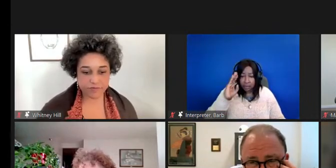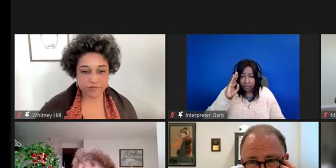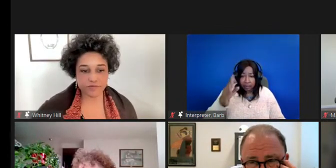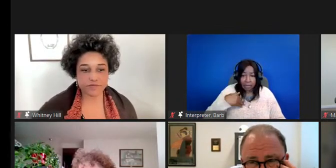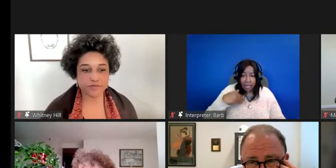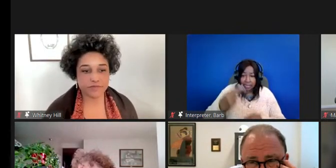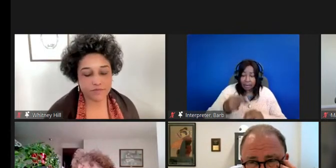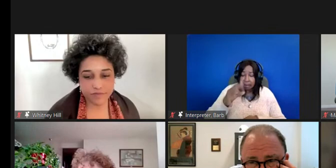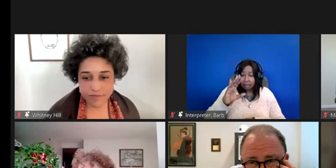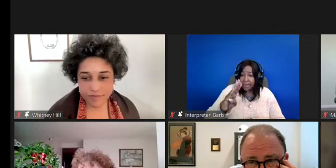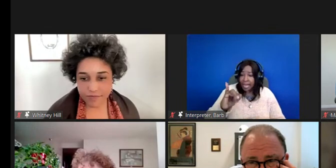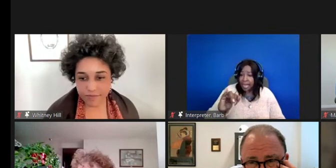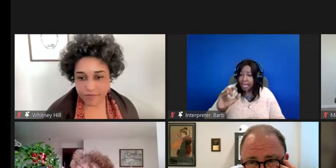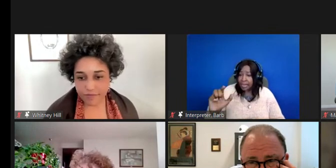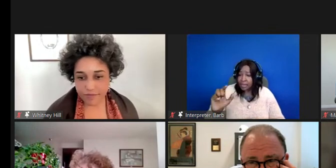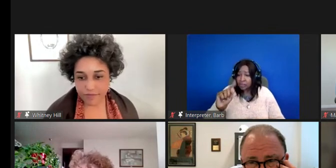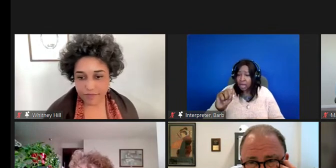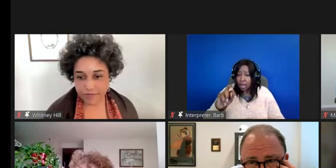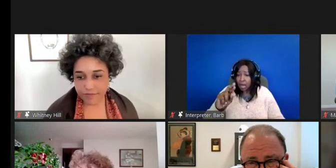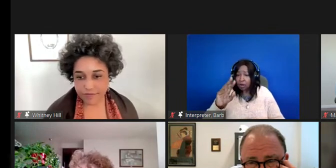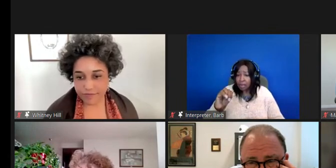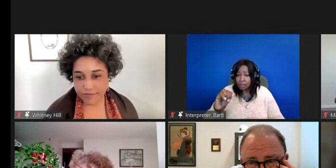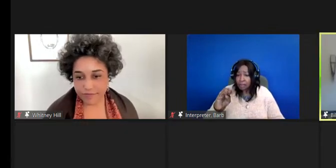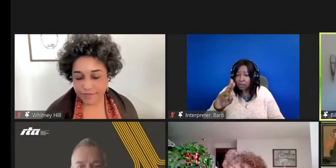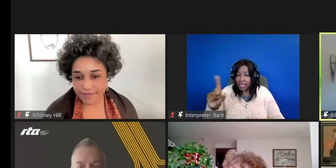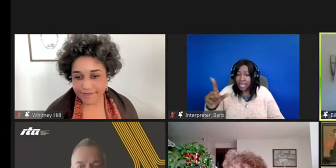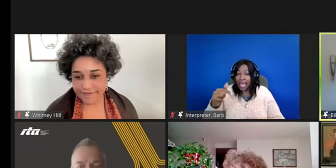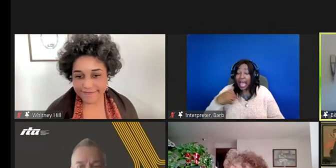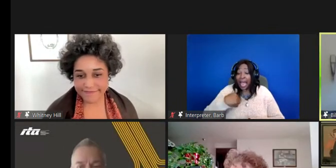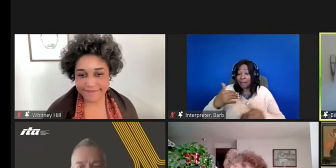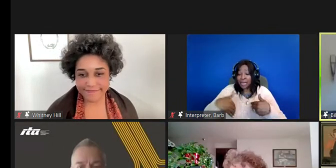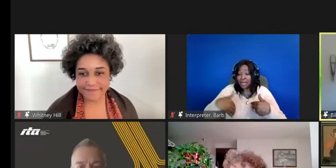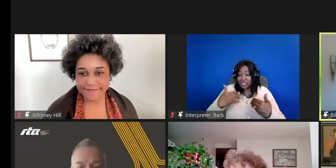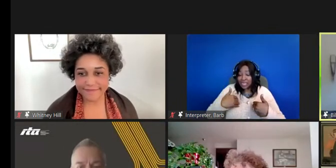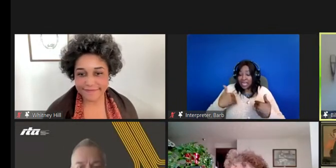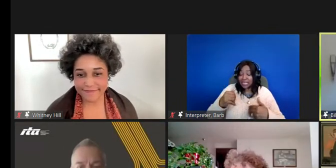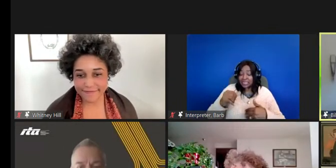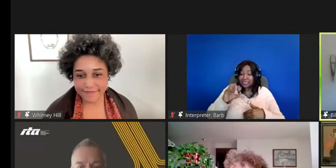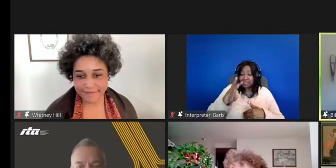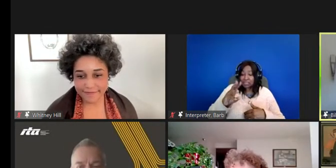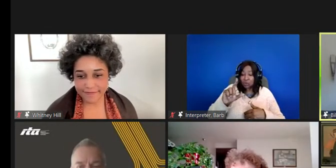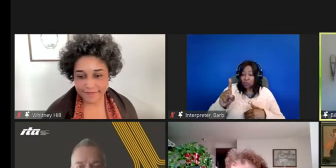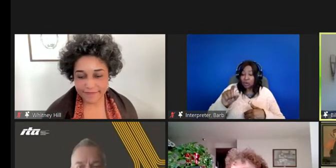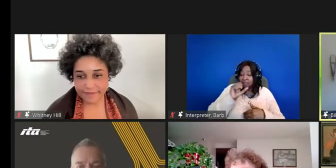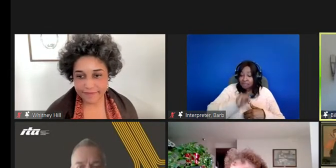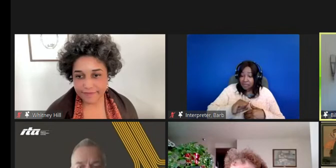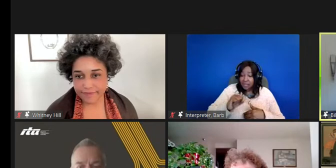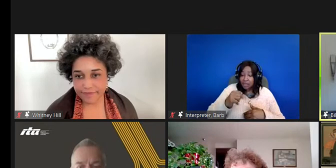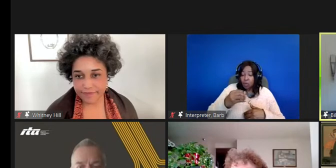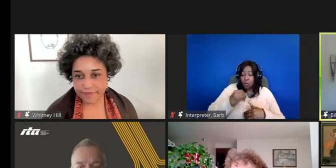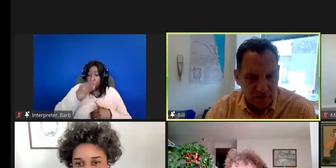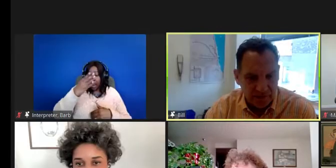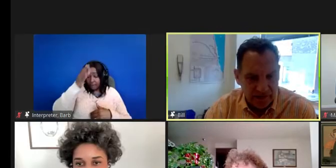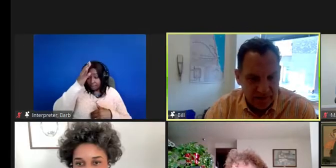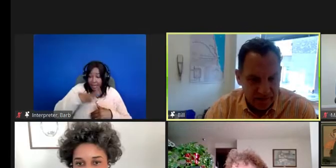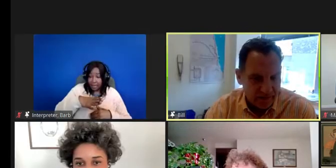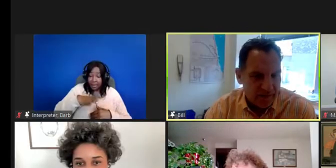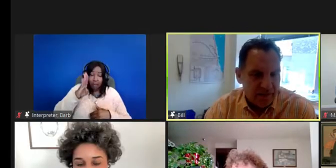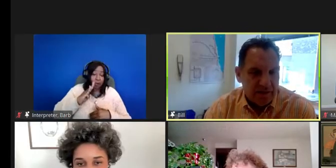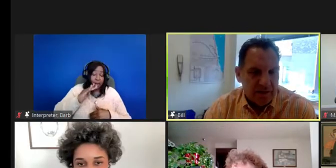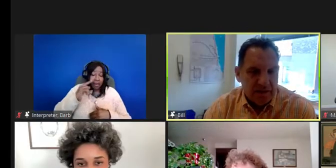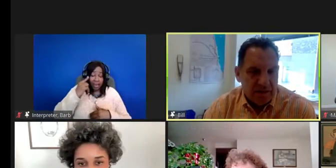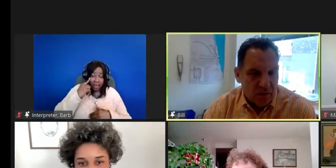Trumbull. I'm a very young 61-year-old white male with brown eyes and brown curly